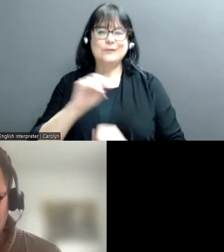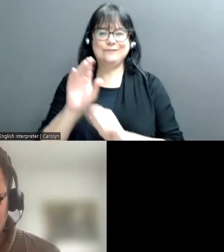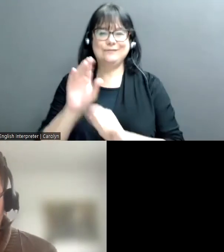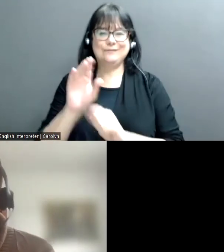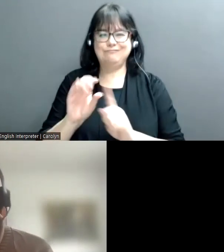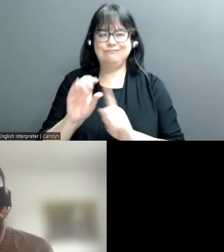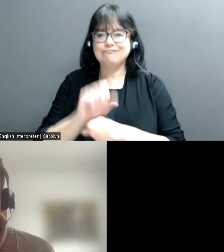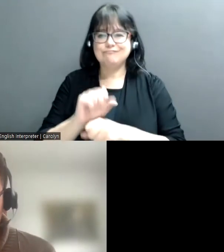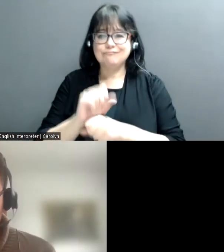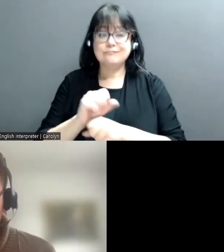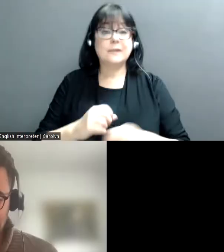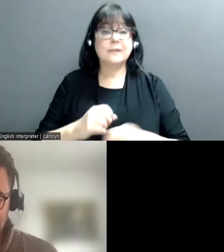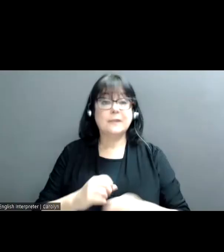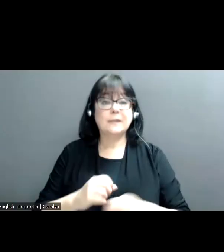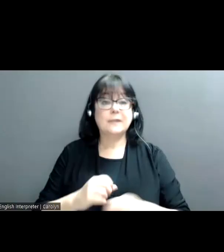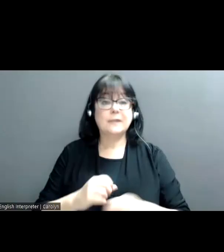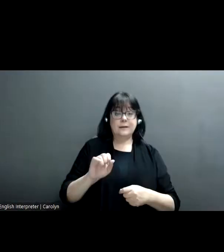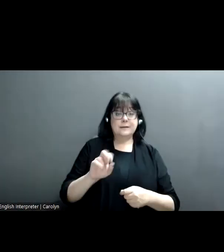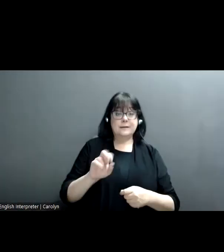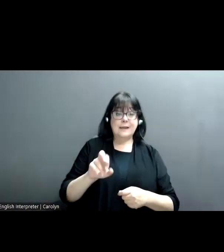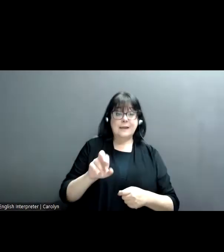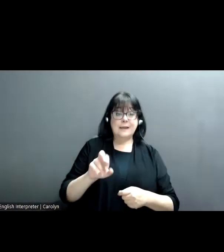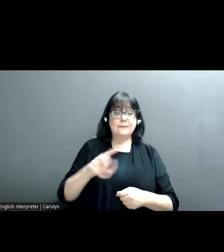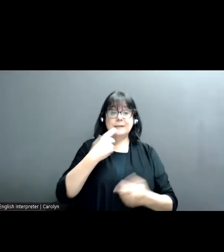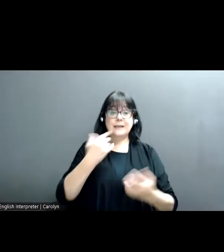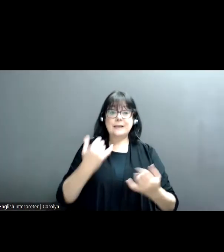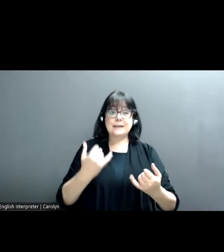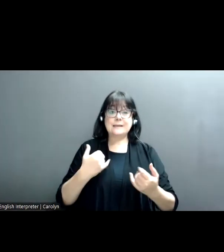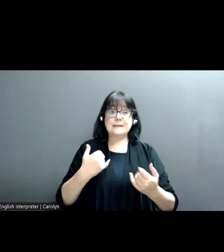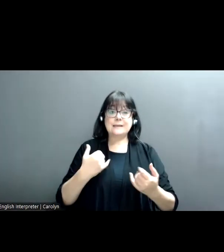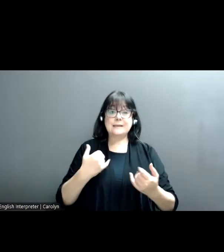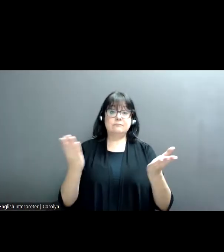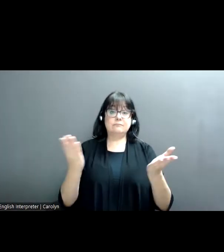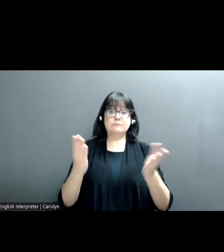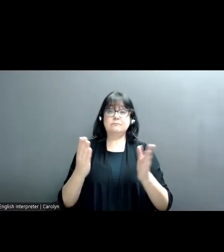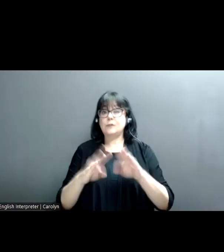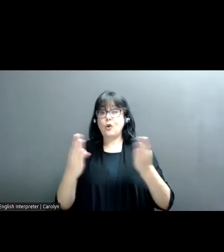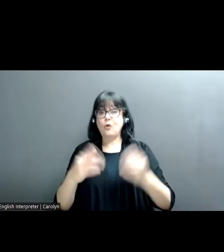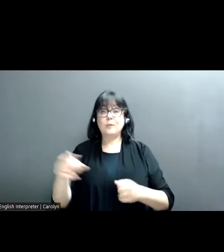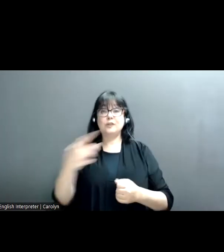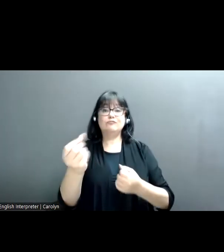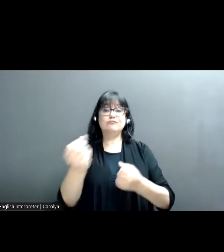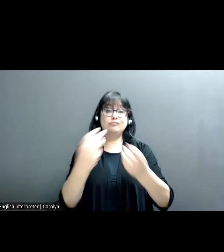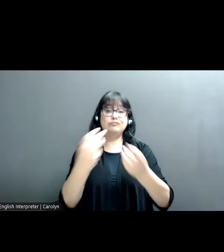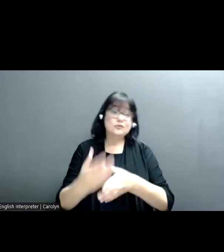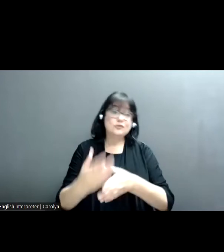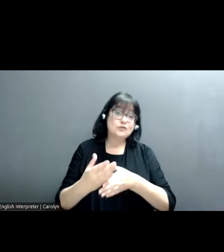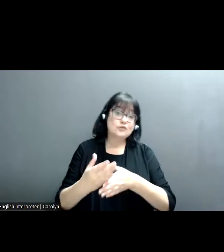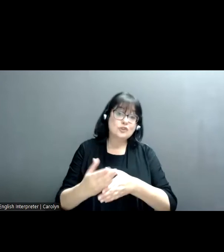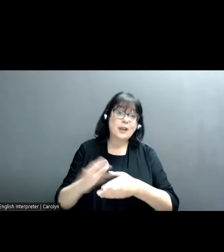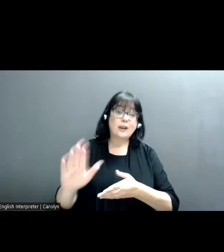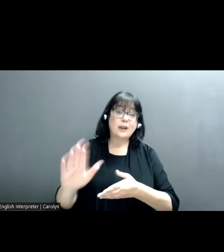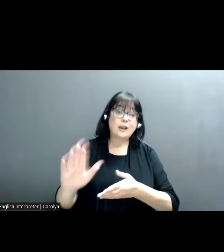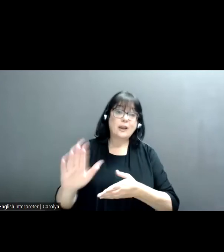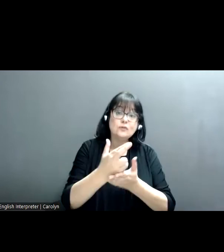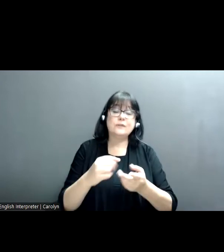floor for anything you want to contribute in terms of resources, services, training workshops or anything